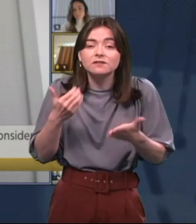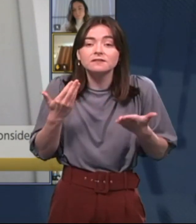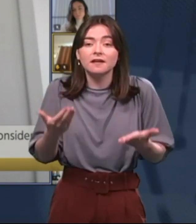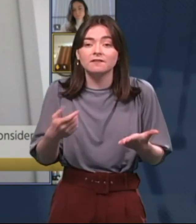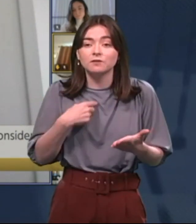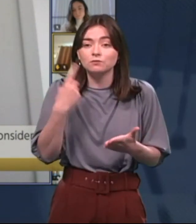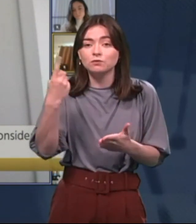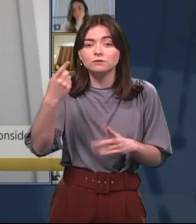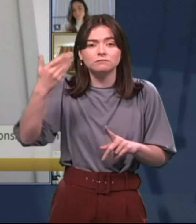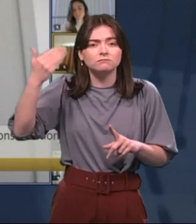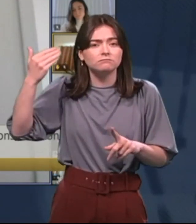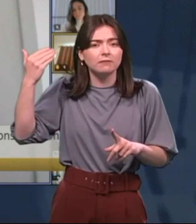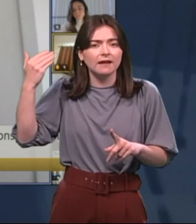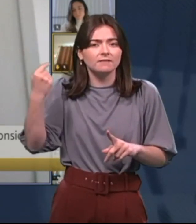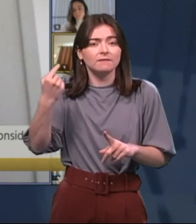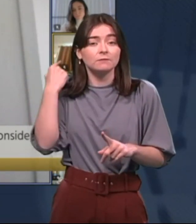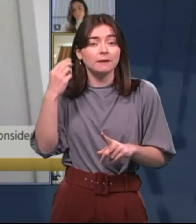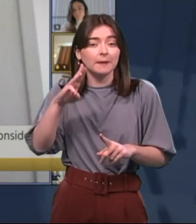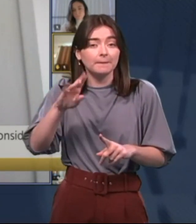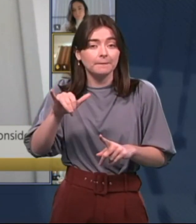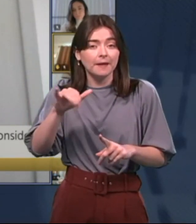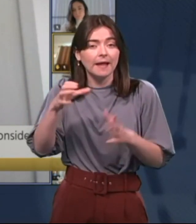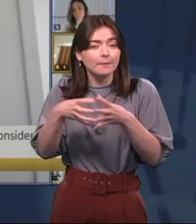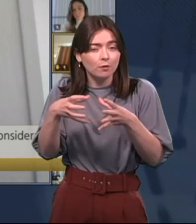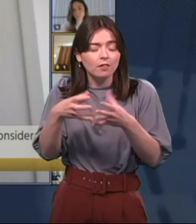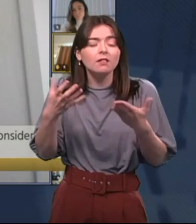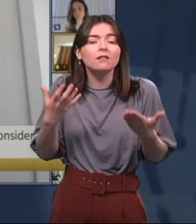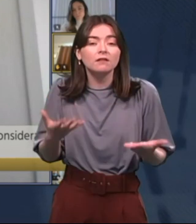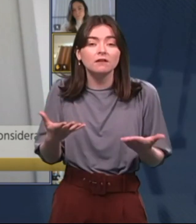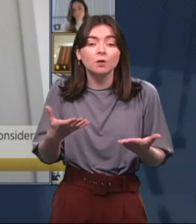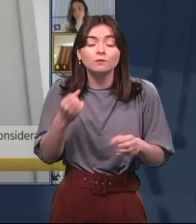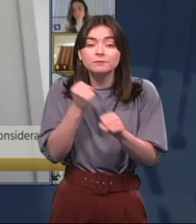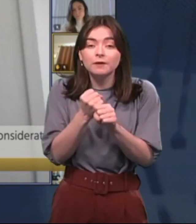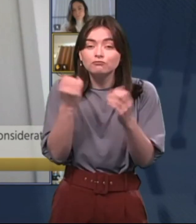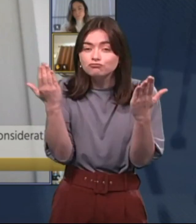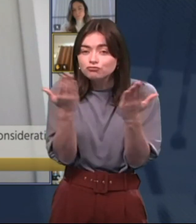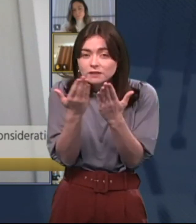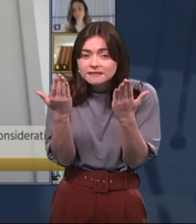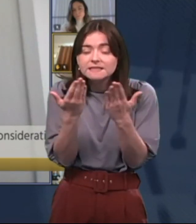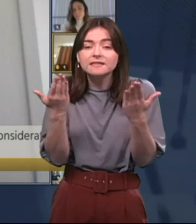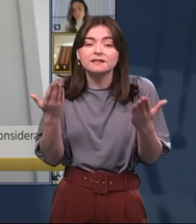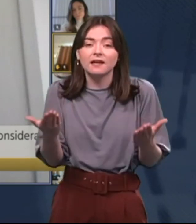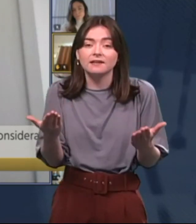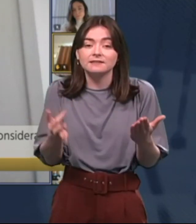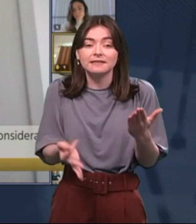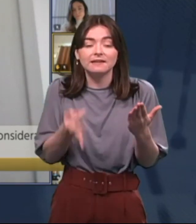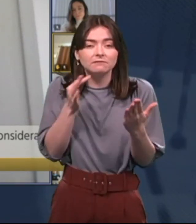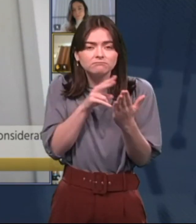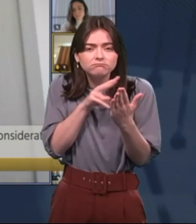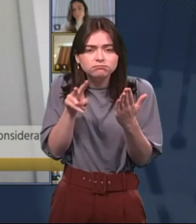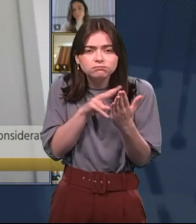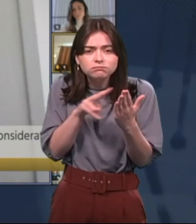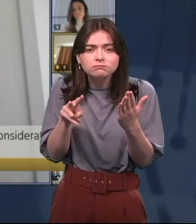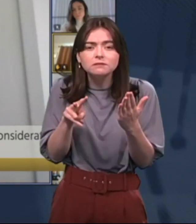months back, April maybe, was about reading and trying to kind of, if I was reading, to